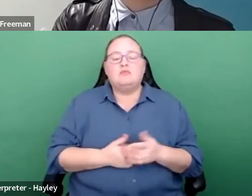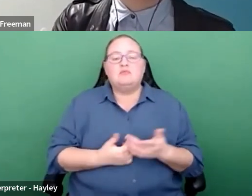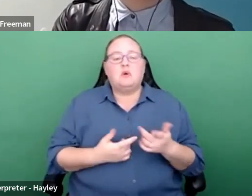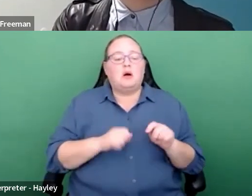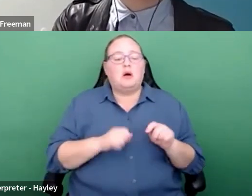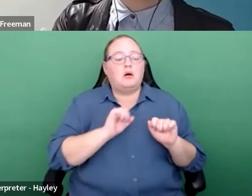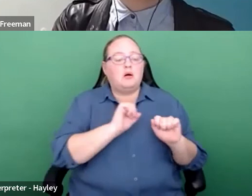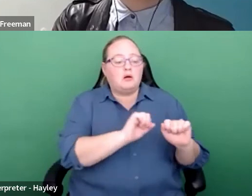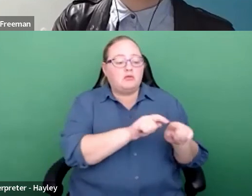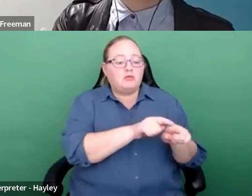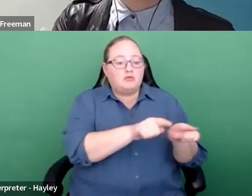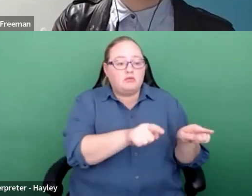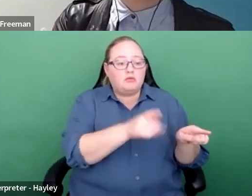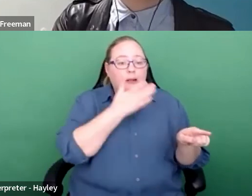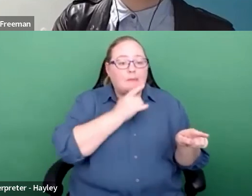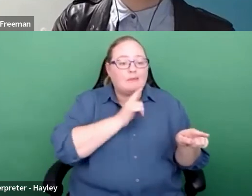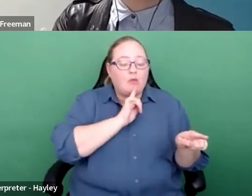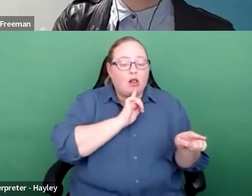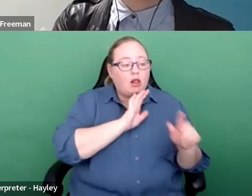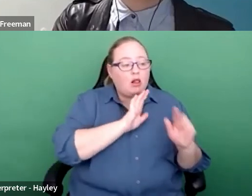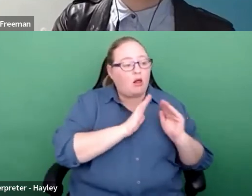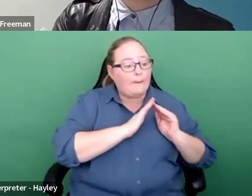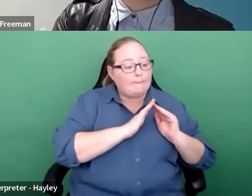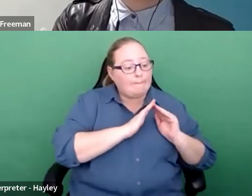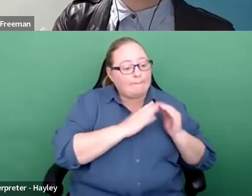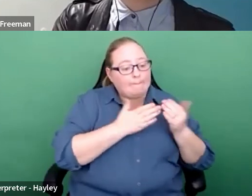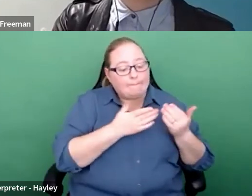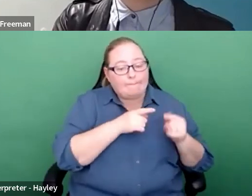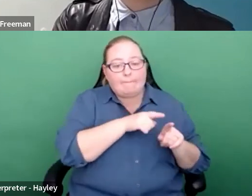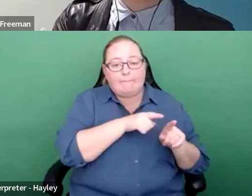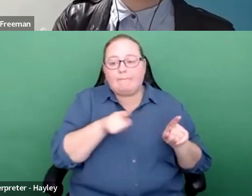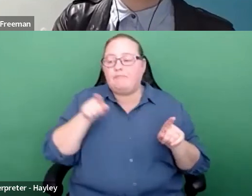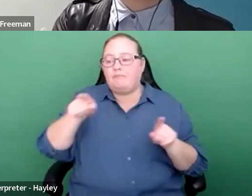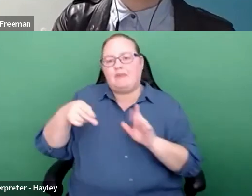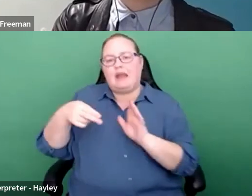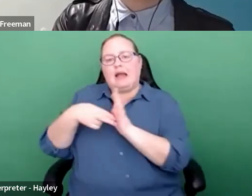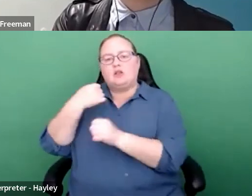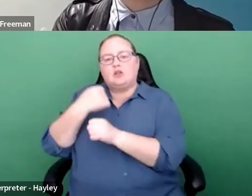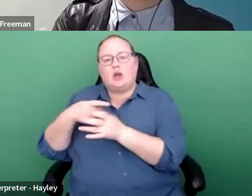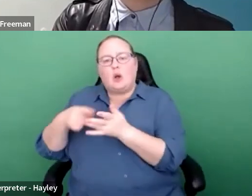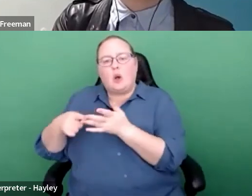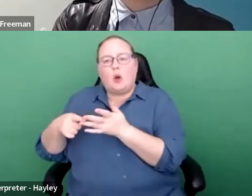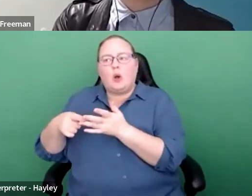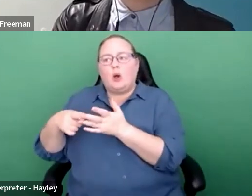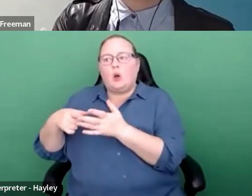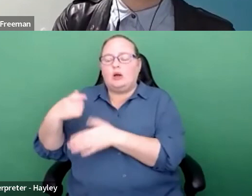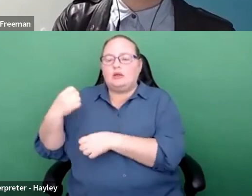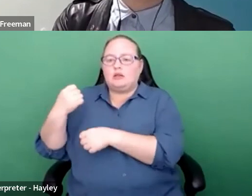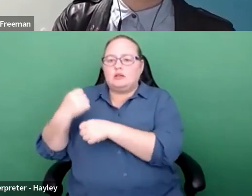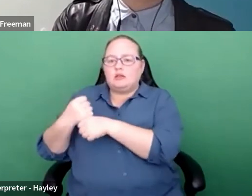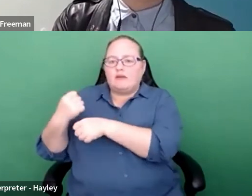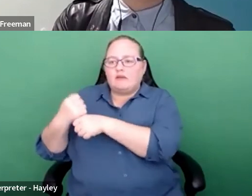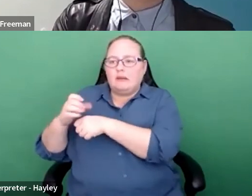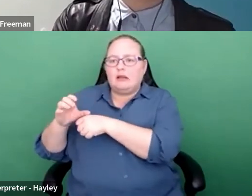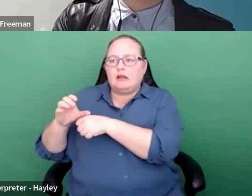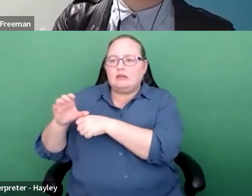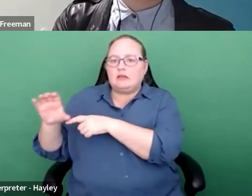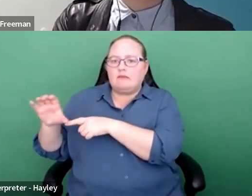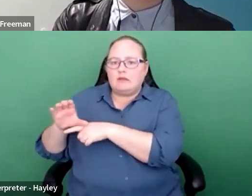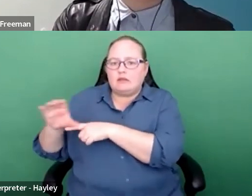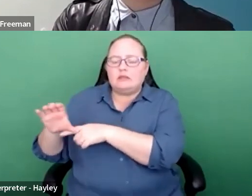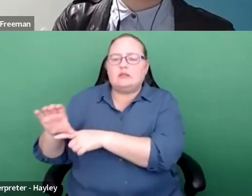the state and the NGOs that are funded by the state, and also, this whole kind of matrix and this whole kind of landscape